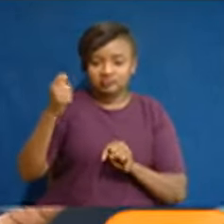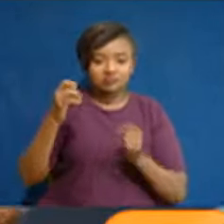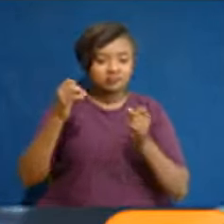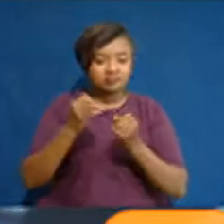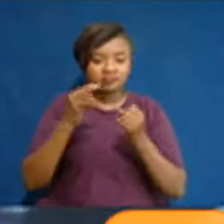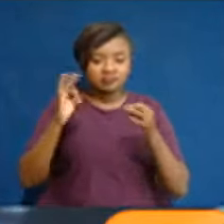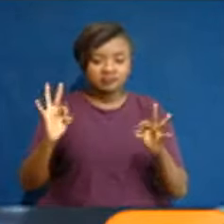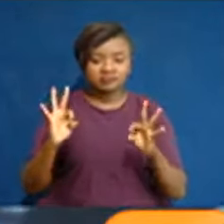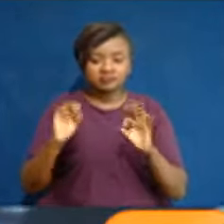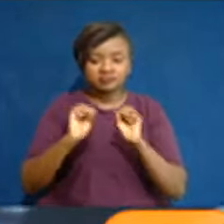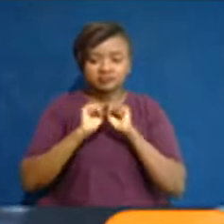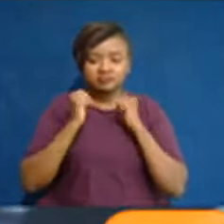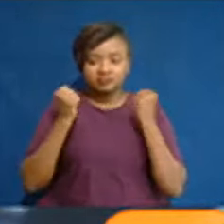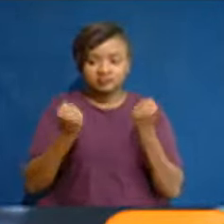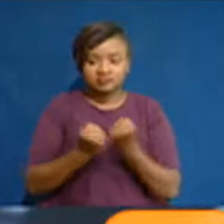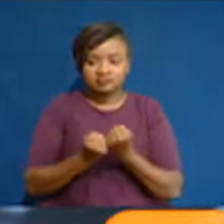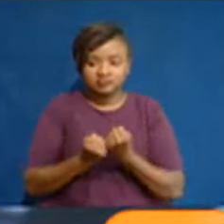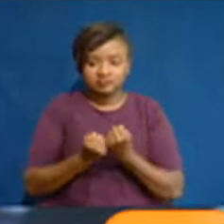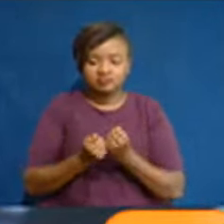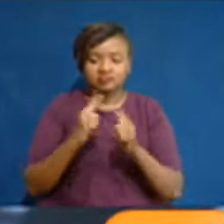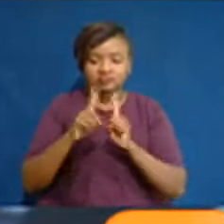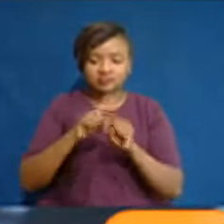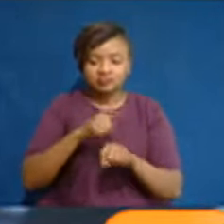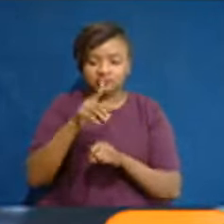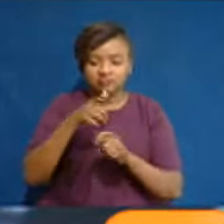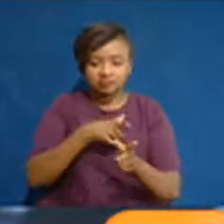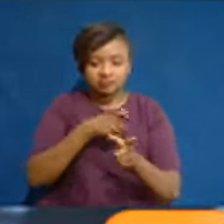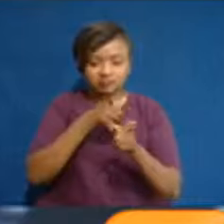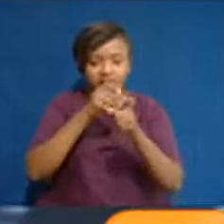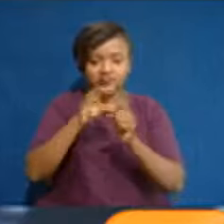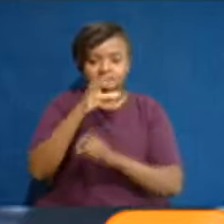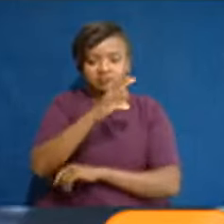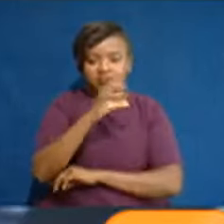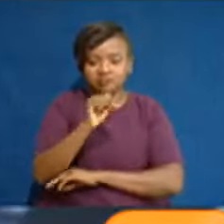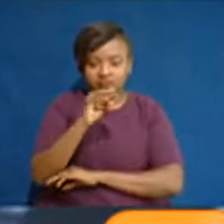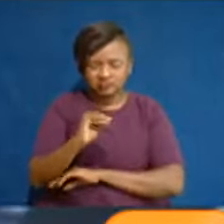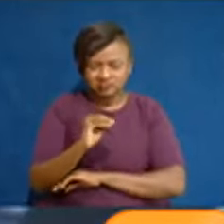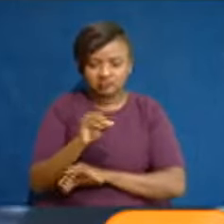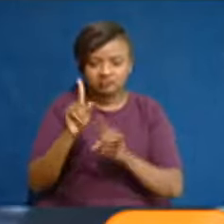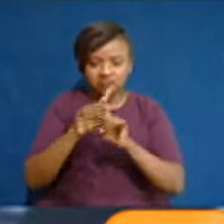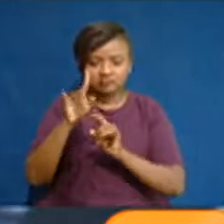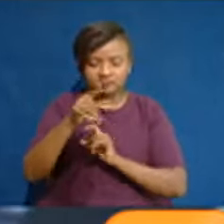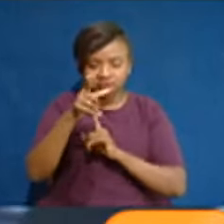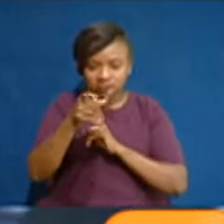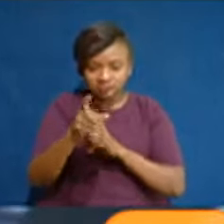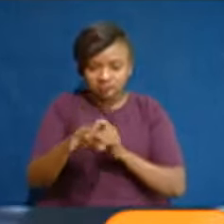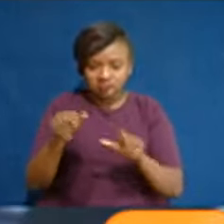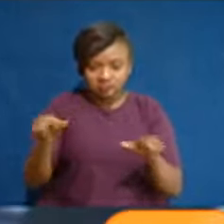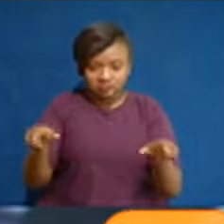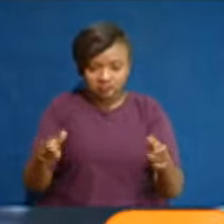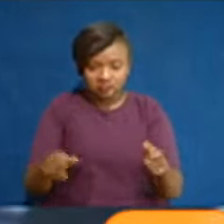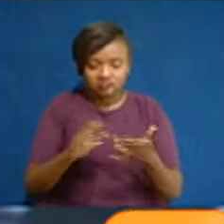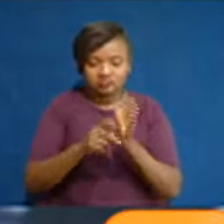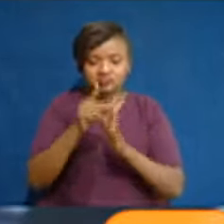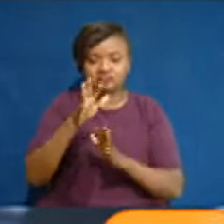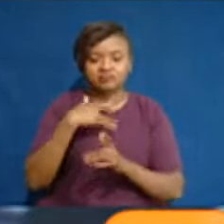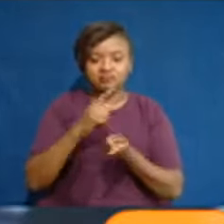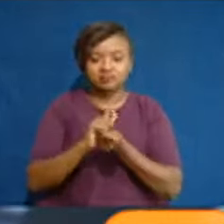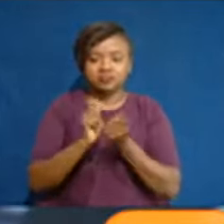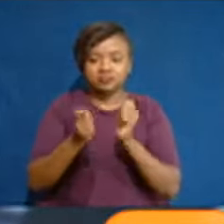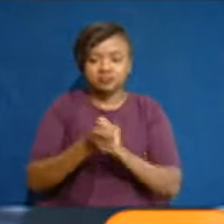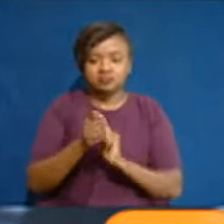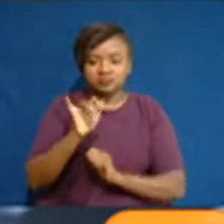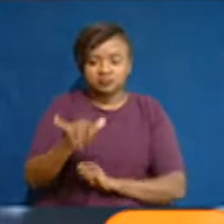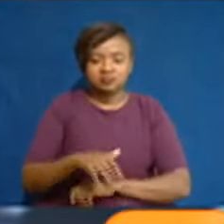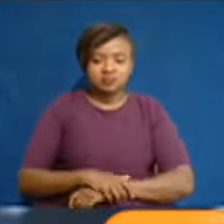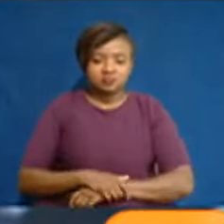society. And when you attack civil society, when you especially you attack media, you are attempting to change that,